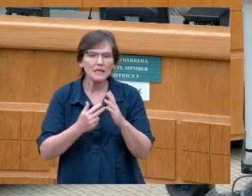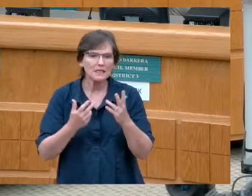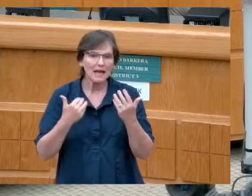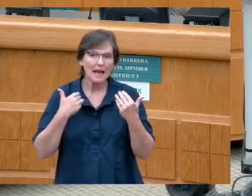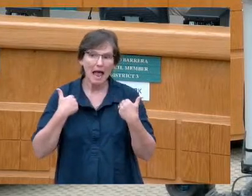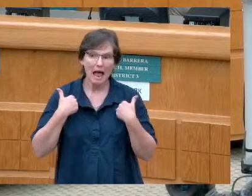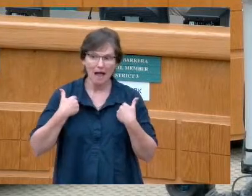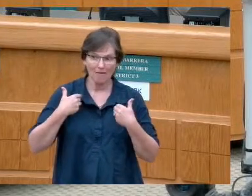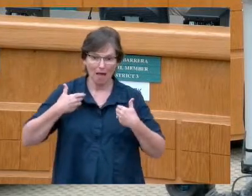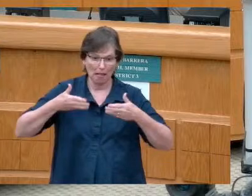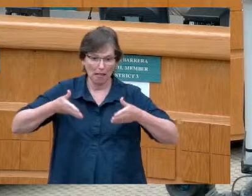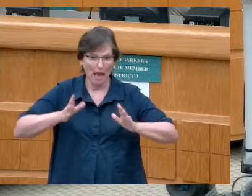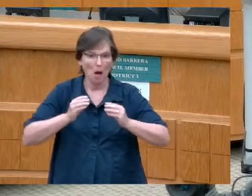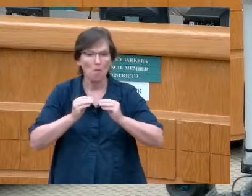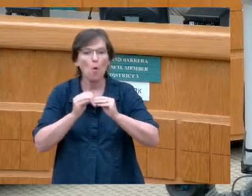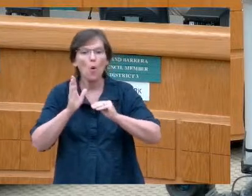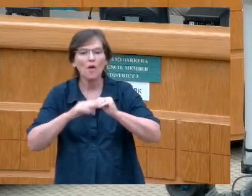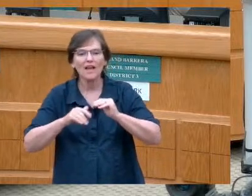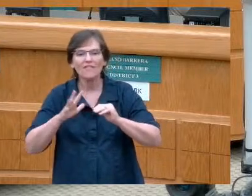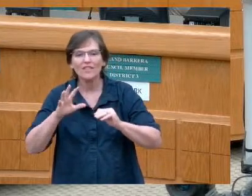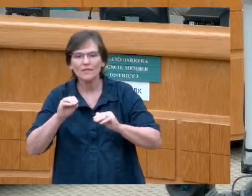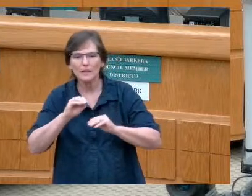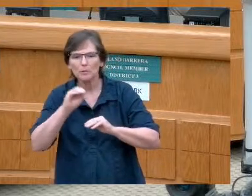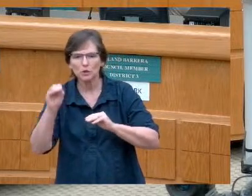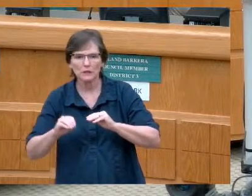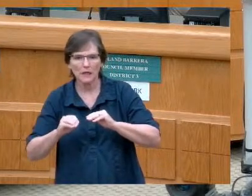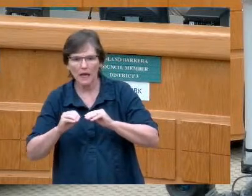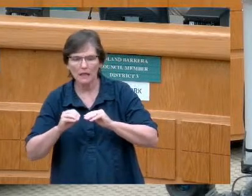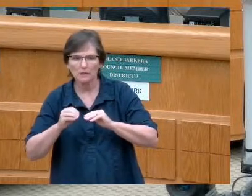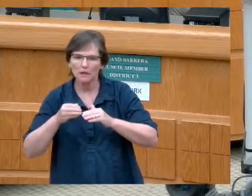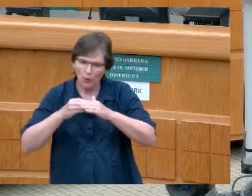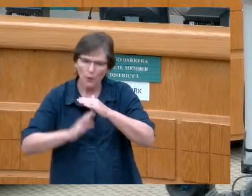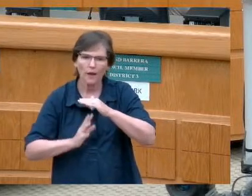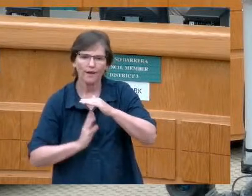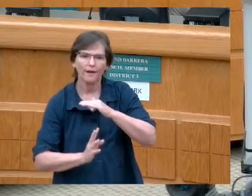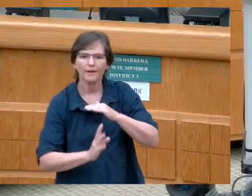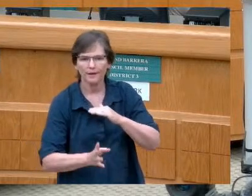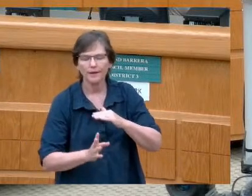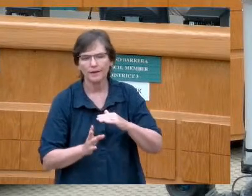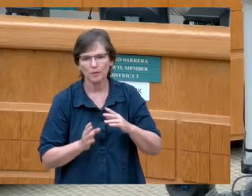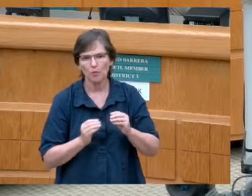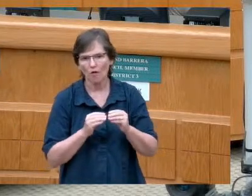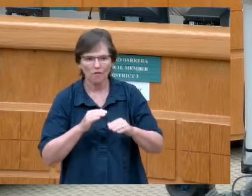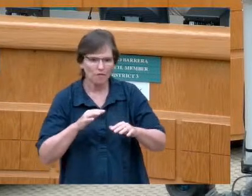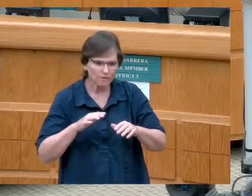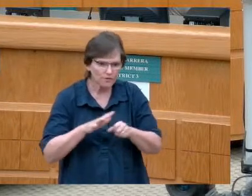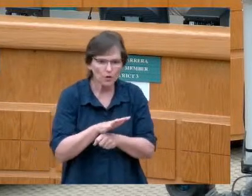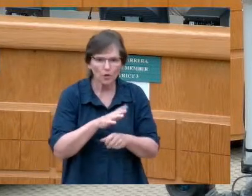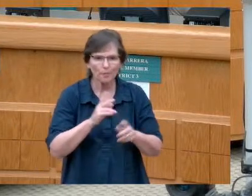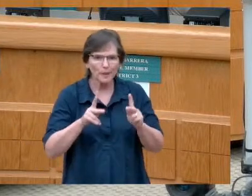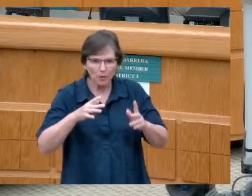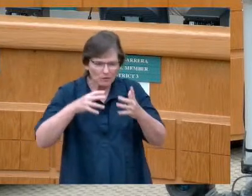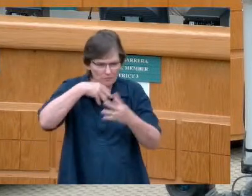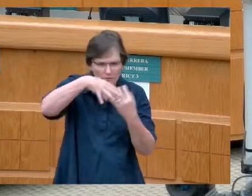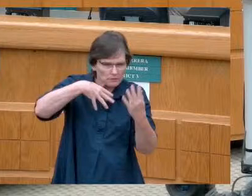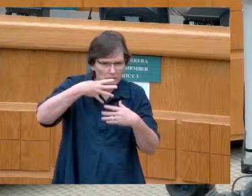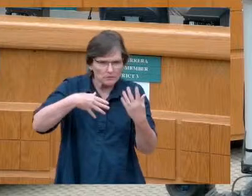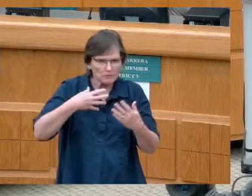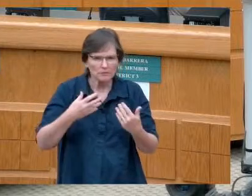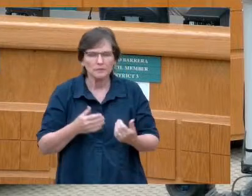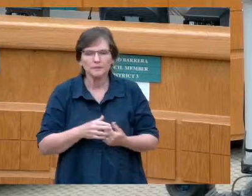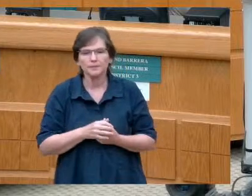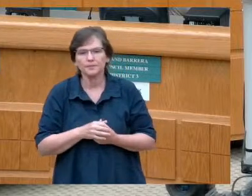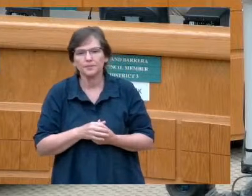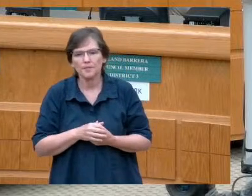50%. So one thing to let folks know is our police department, led by Chief Markle, for several weeks